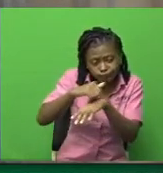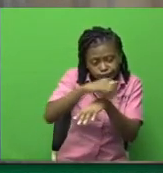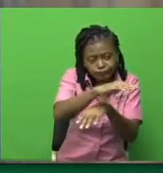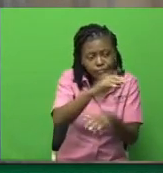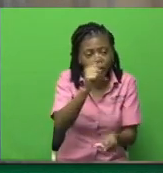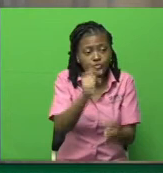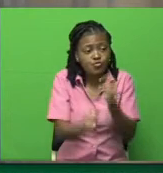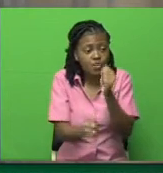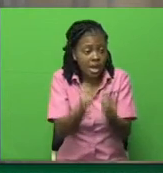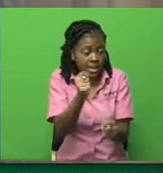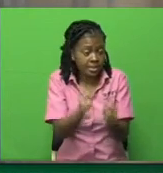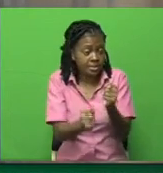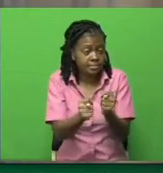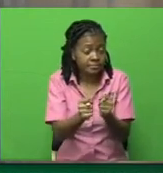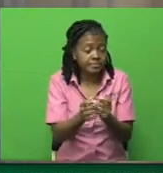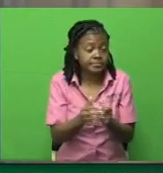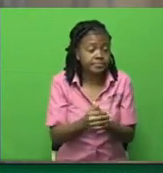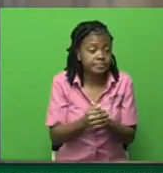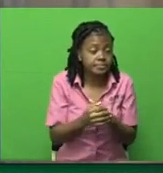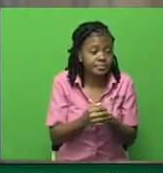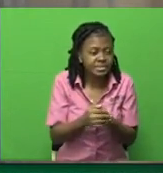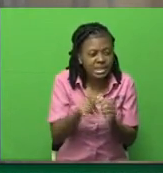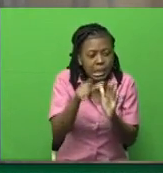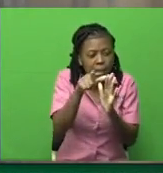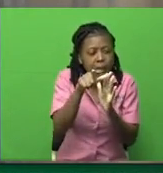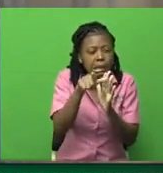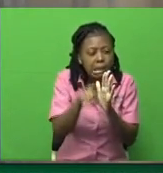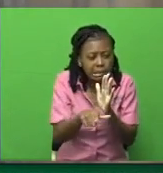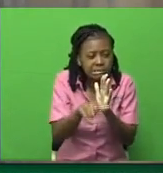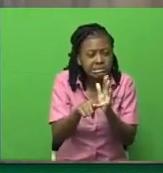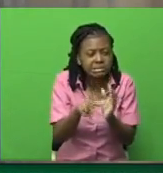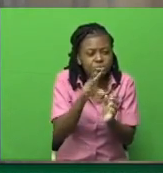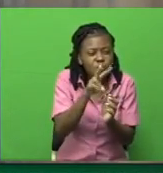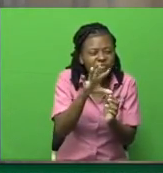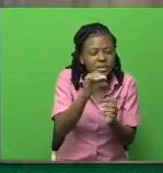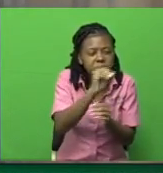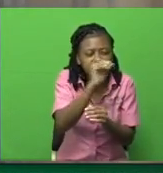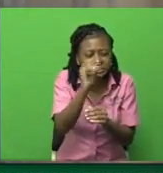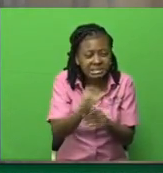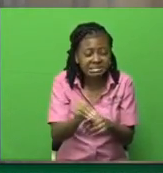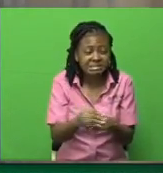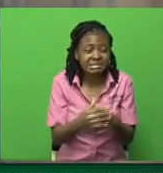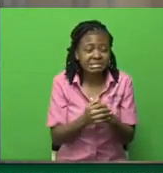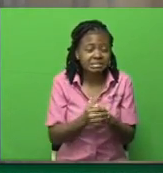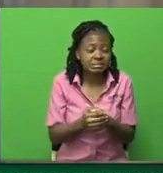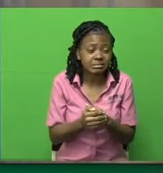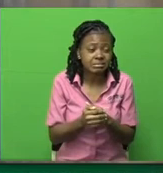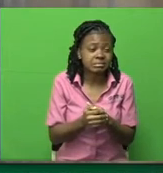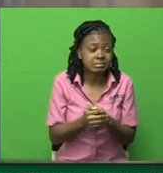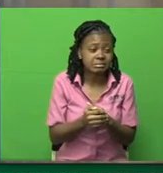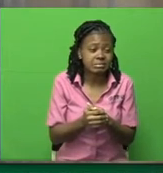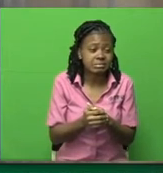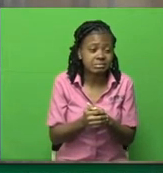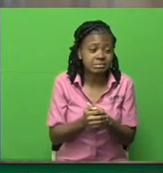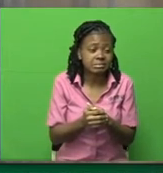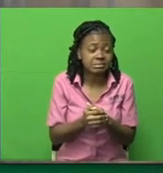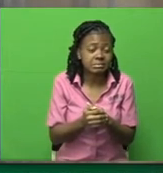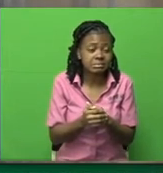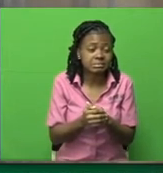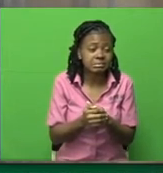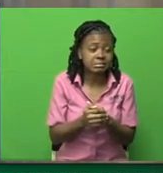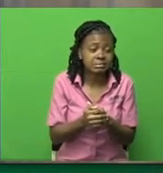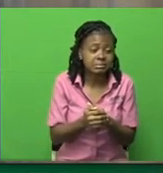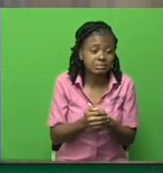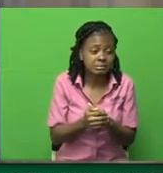reportedly by around 25 criteria you know what I mean cut down the impact on Memorial output